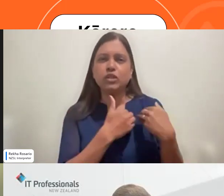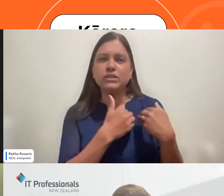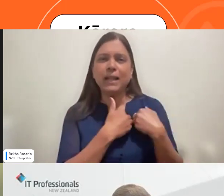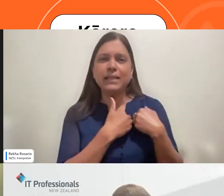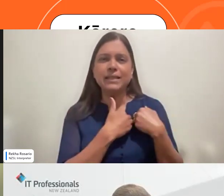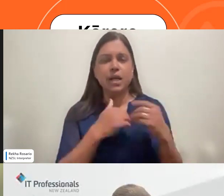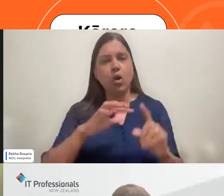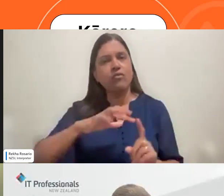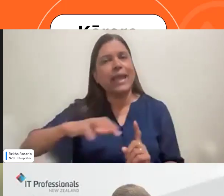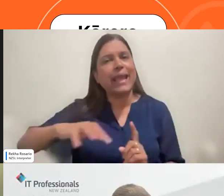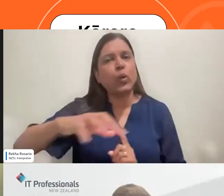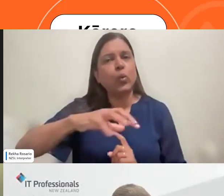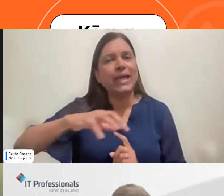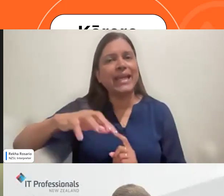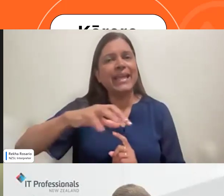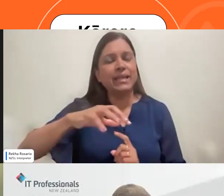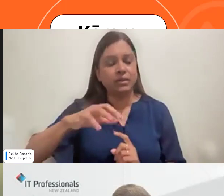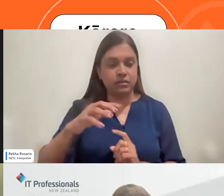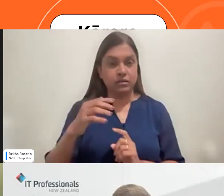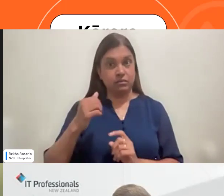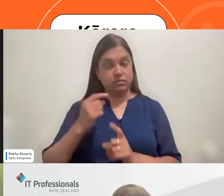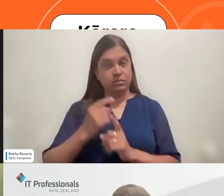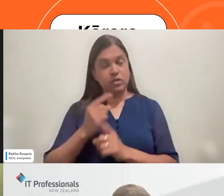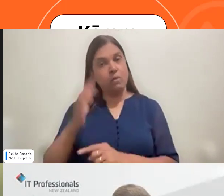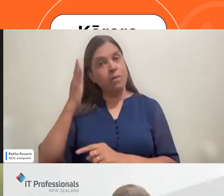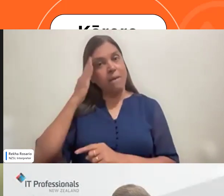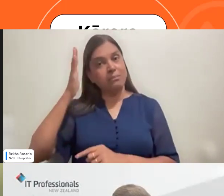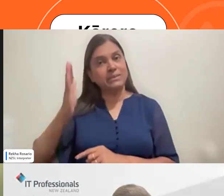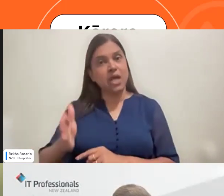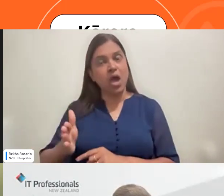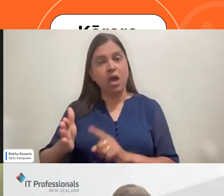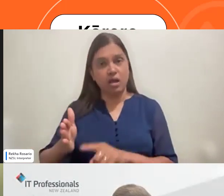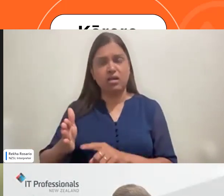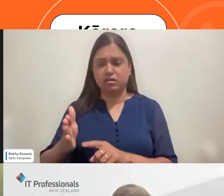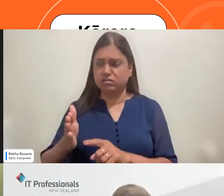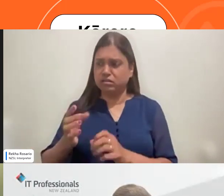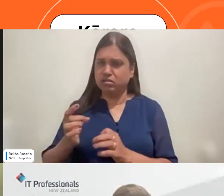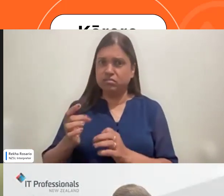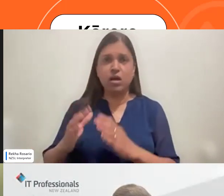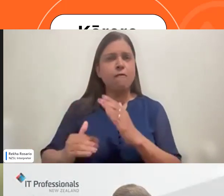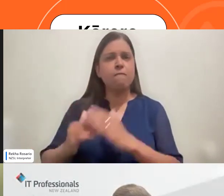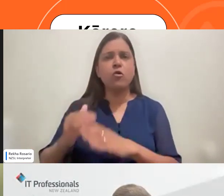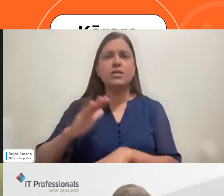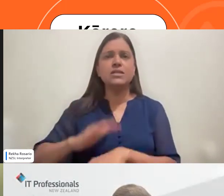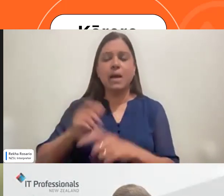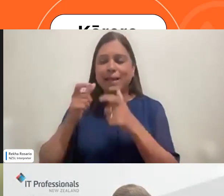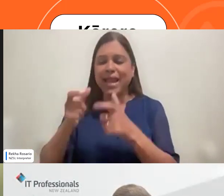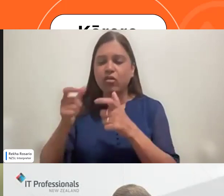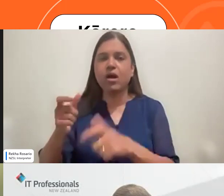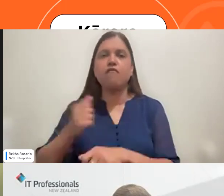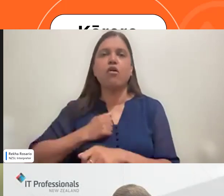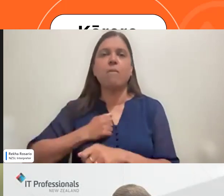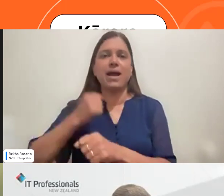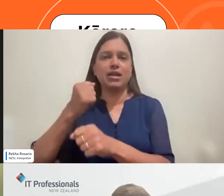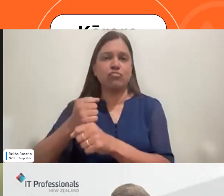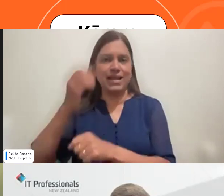iwi, my mum has quit work and is now a full-time carer for my granddad, my kōrero, who's